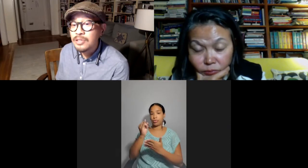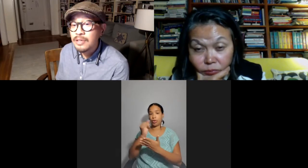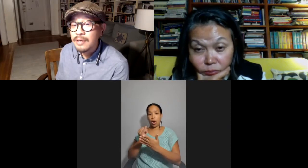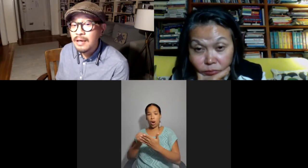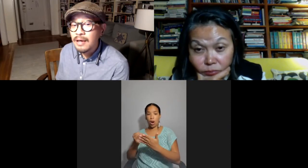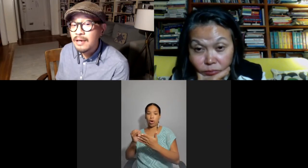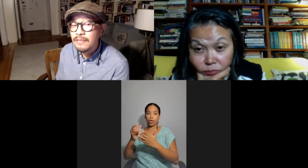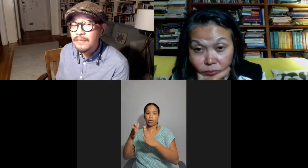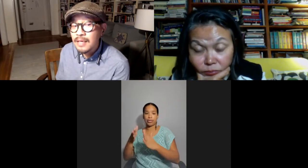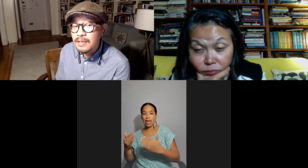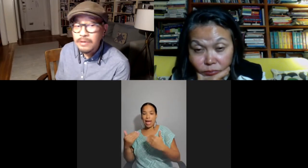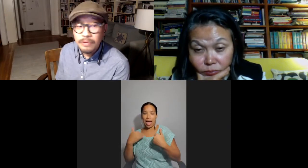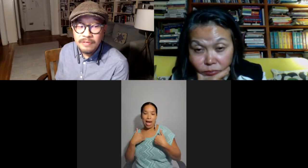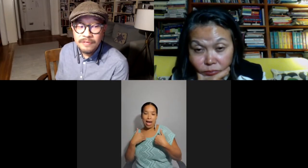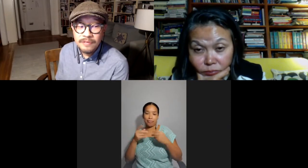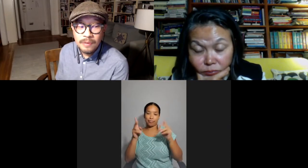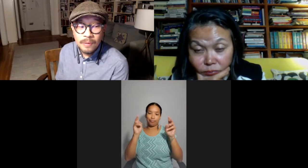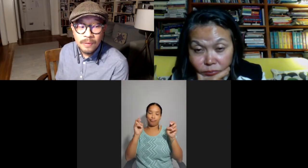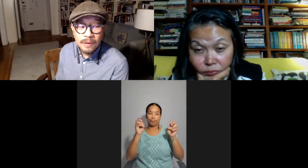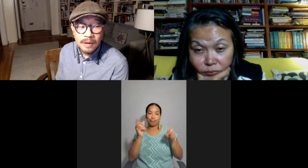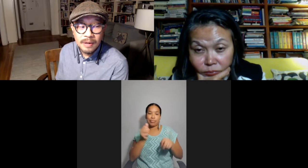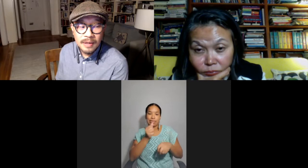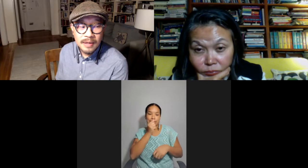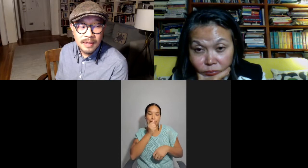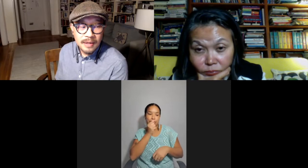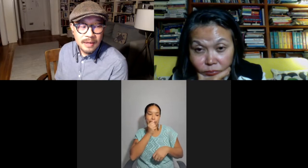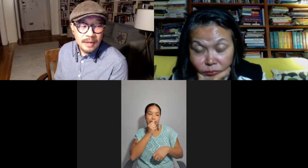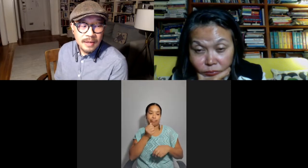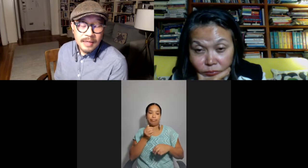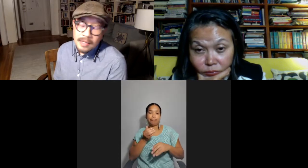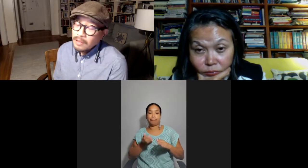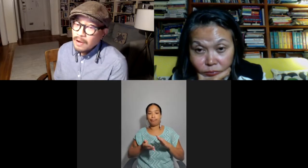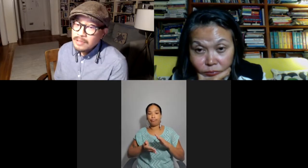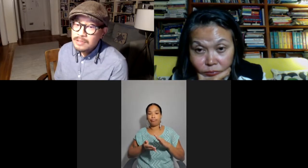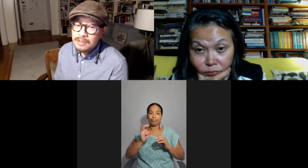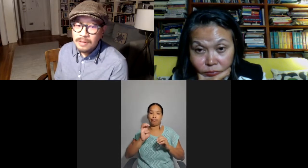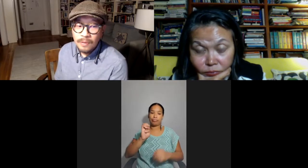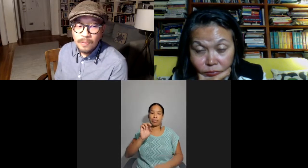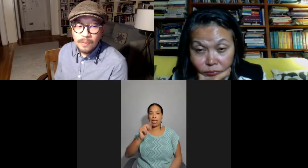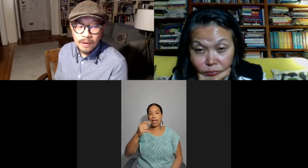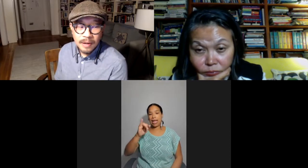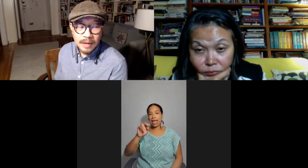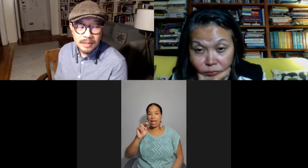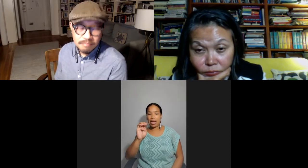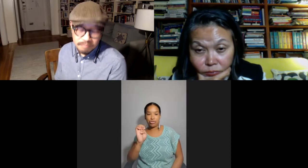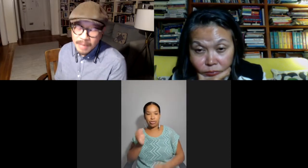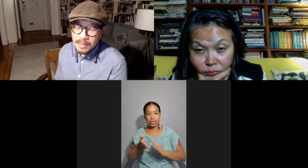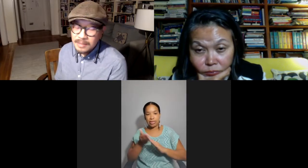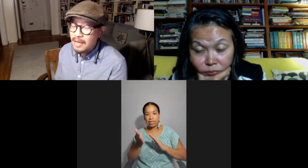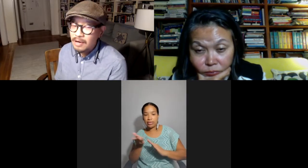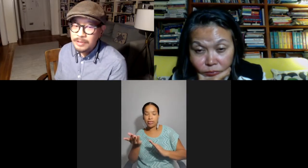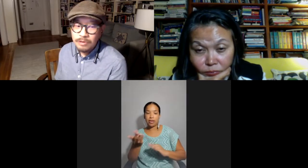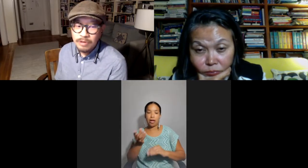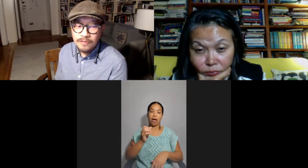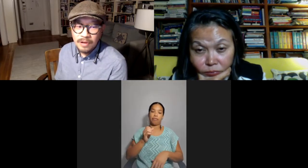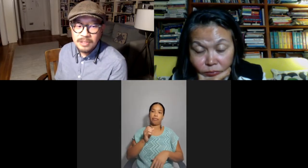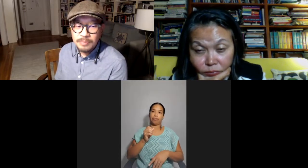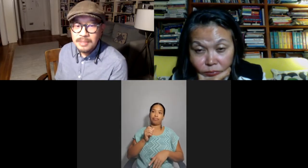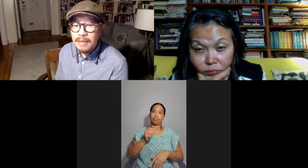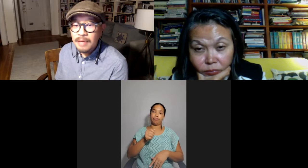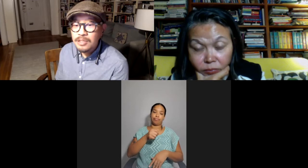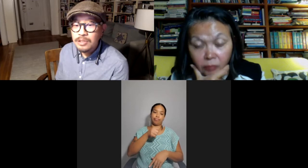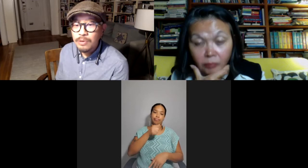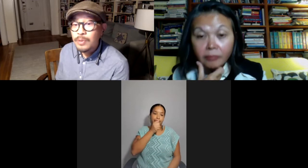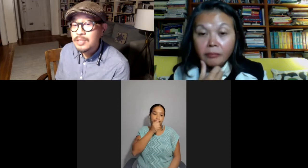secret engine of hidden grief or hidden loss, or maybe it's not always grief or loss,